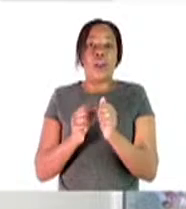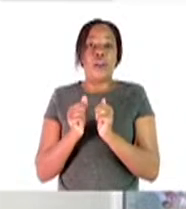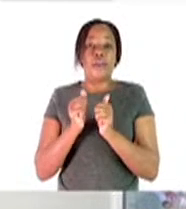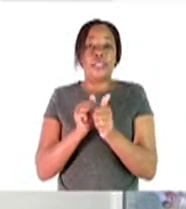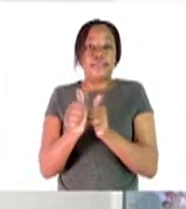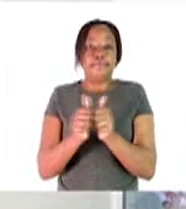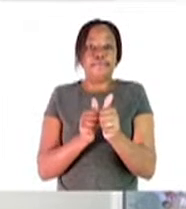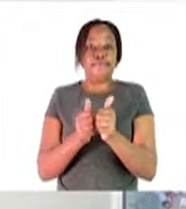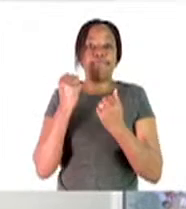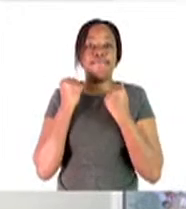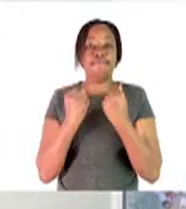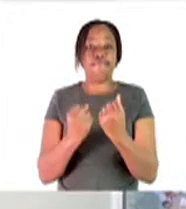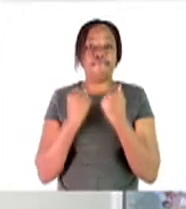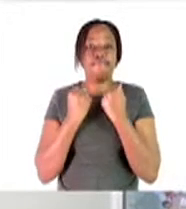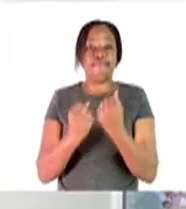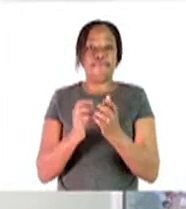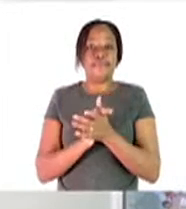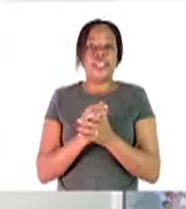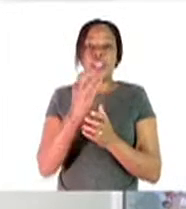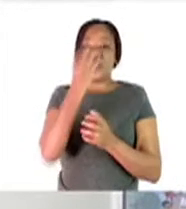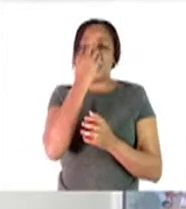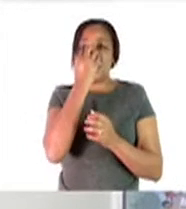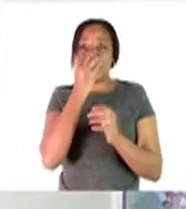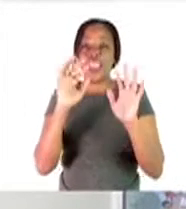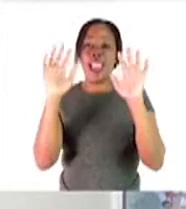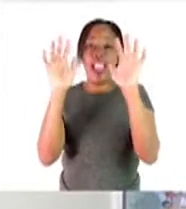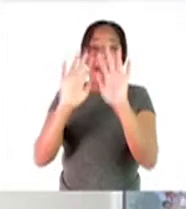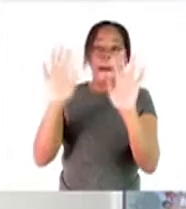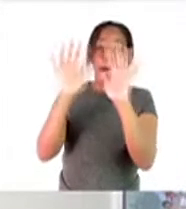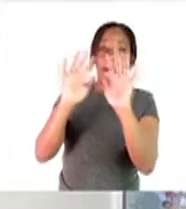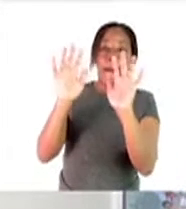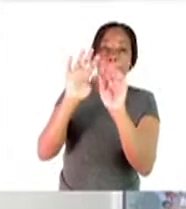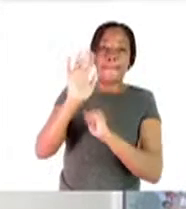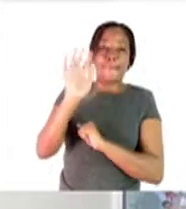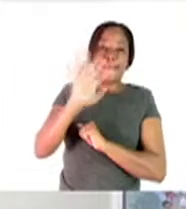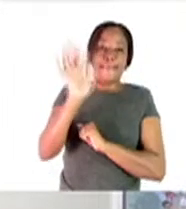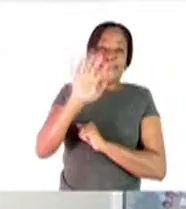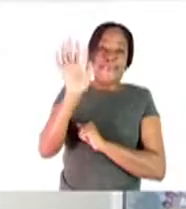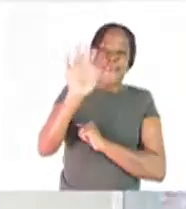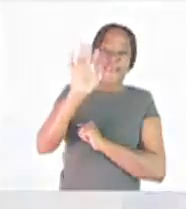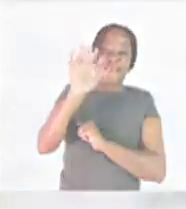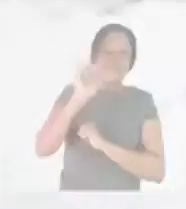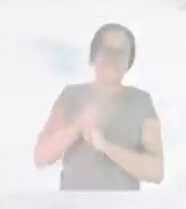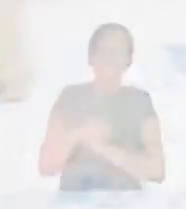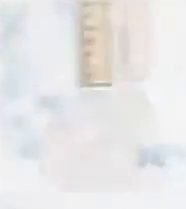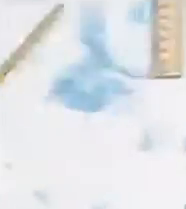to call Zoshi to say our goodbye, friends.